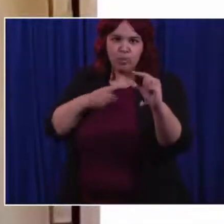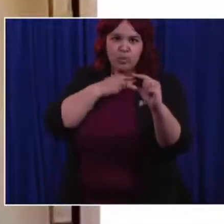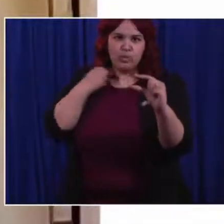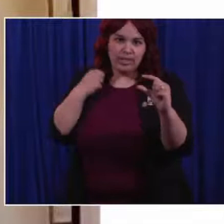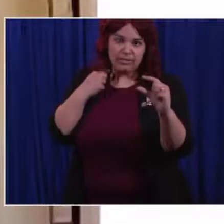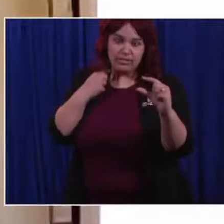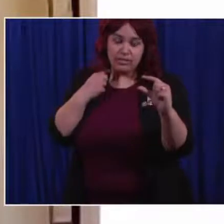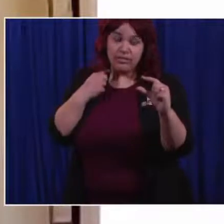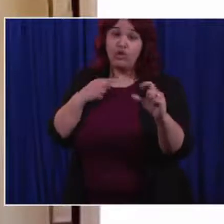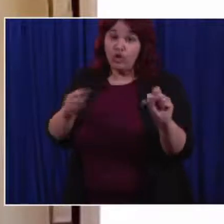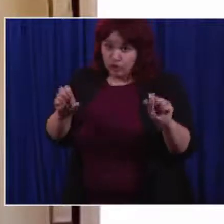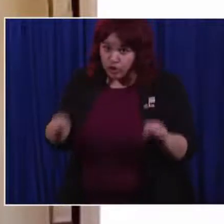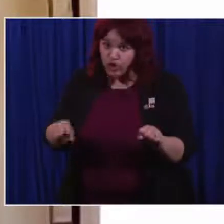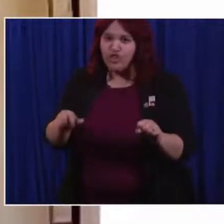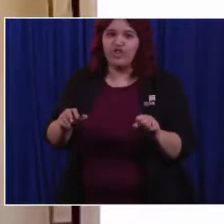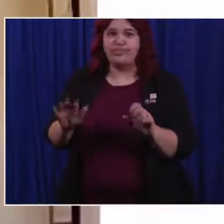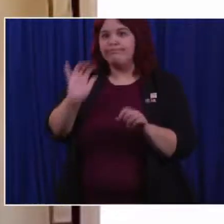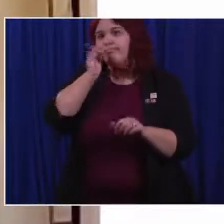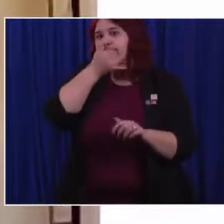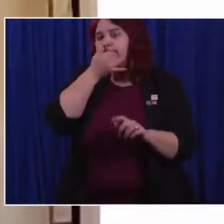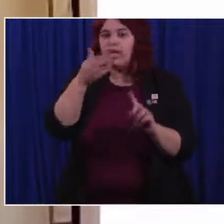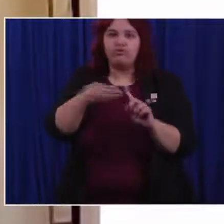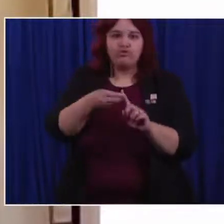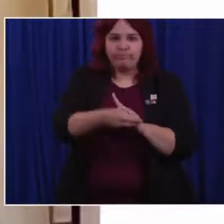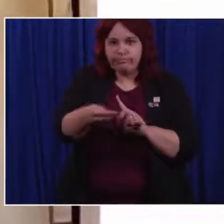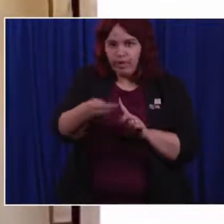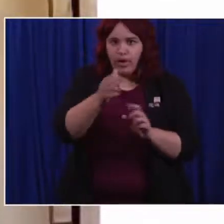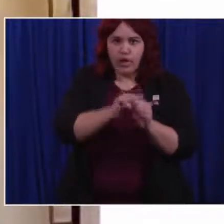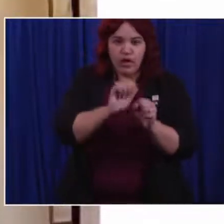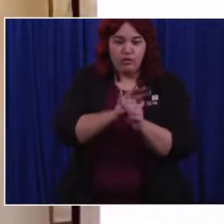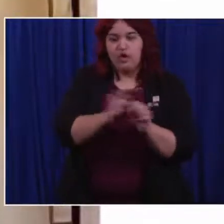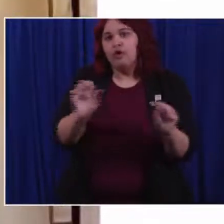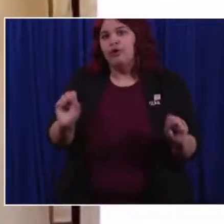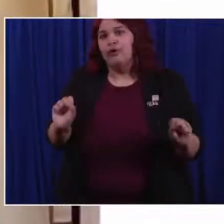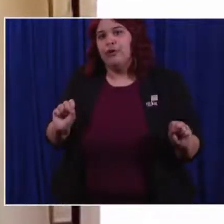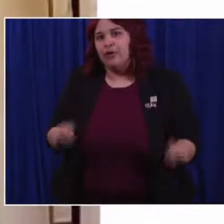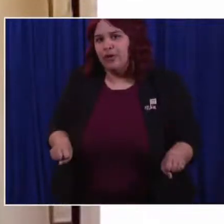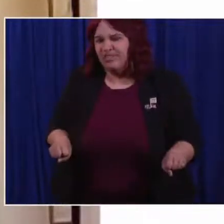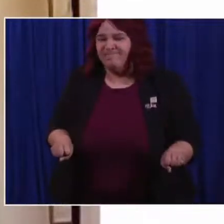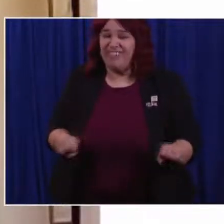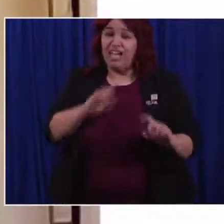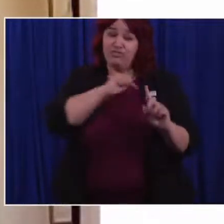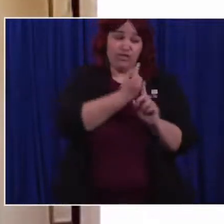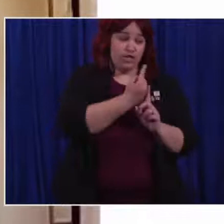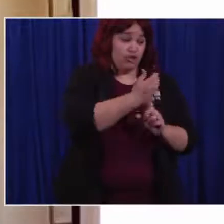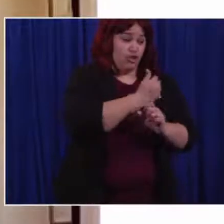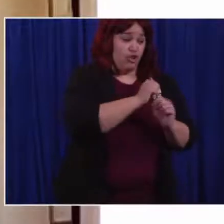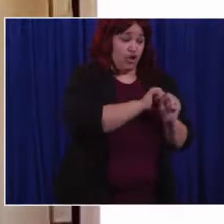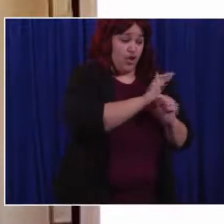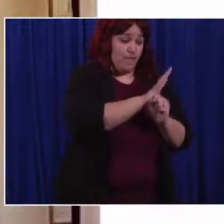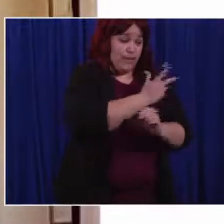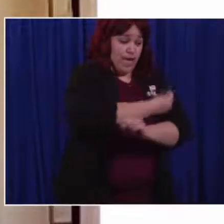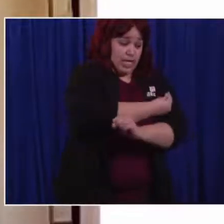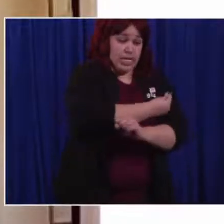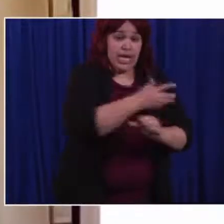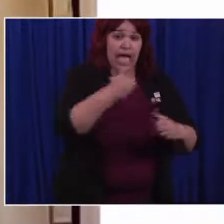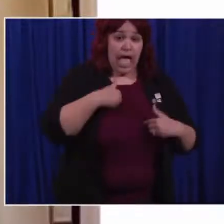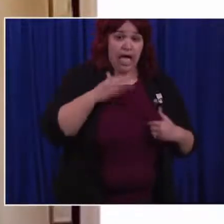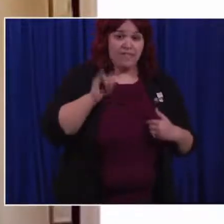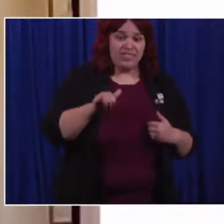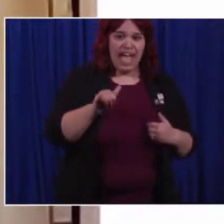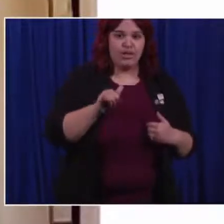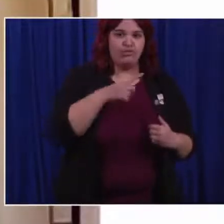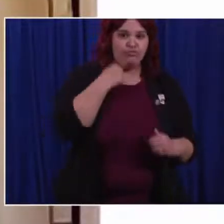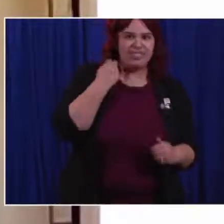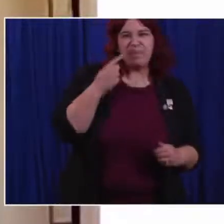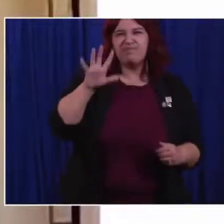are contained in their current guidance. But I would actually look at today's announcement by the